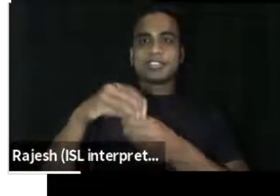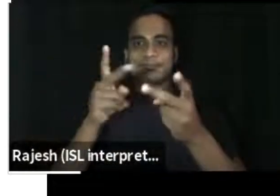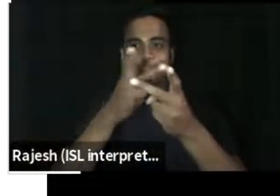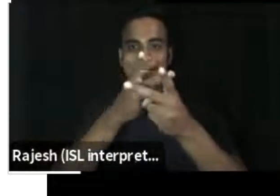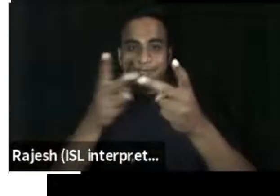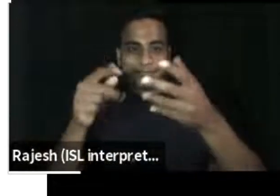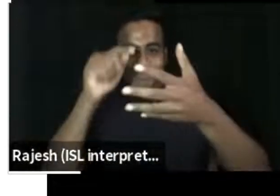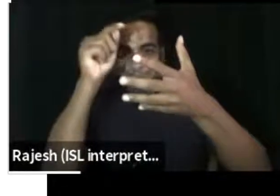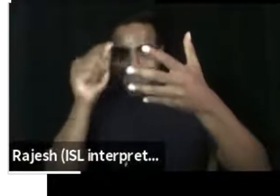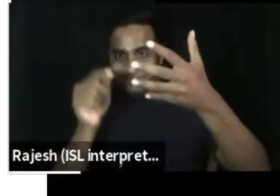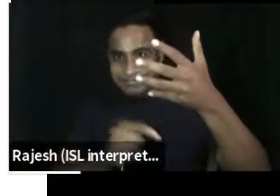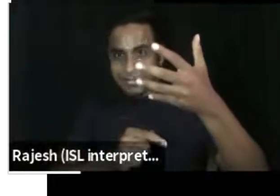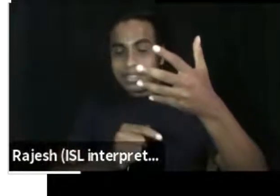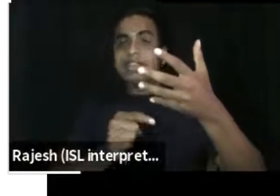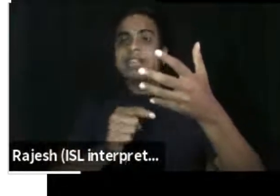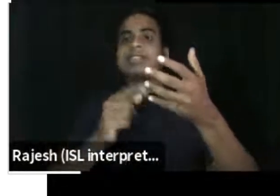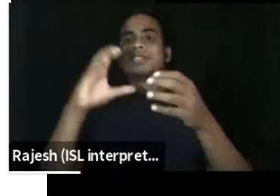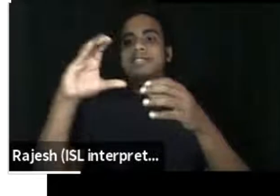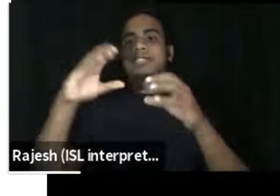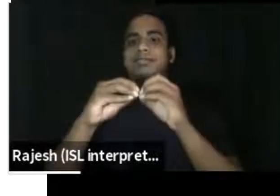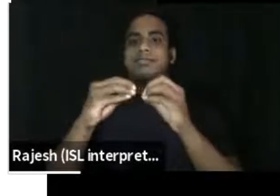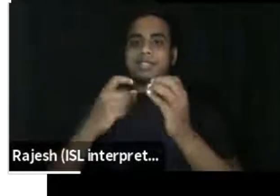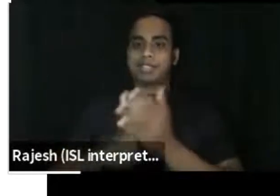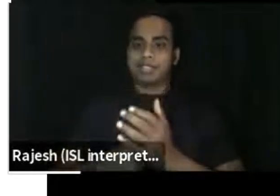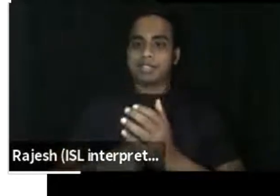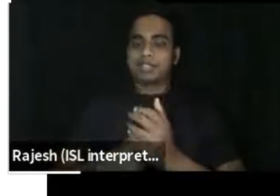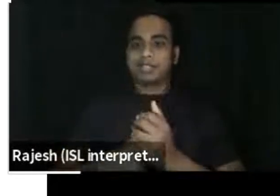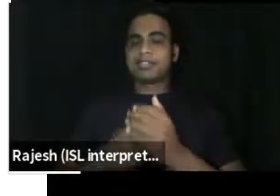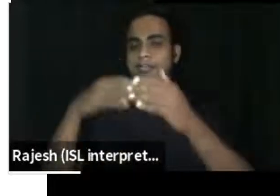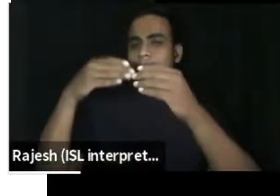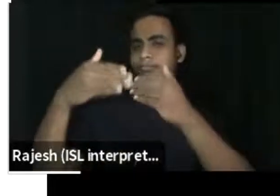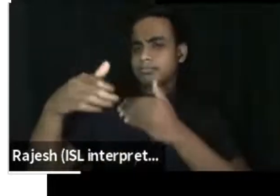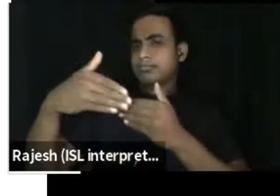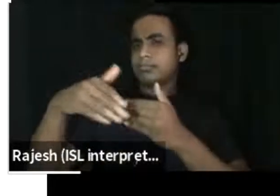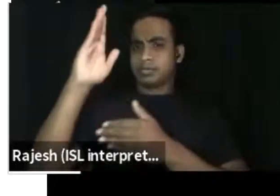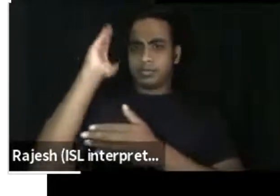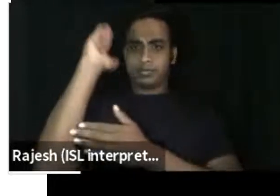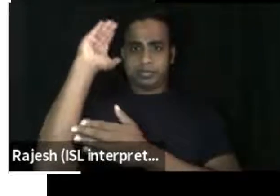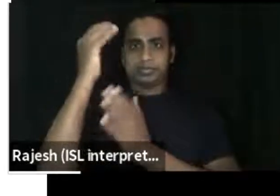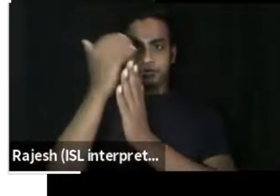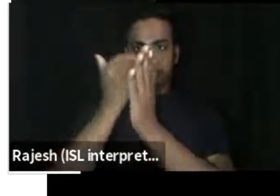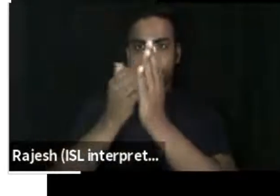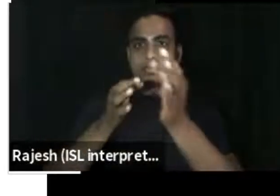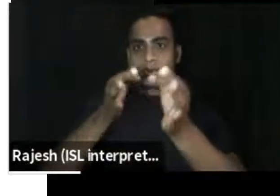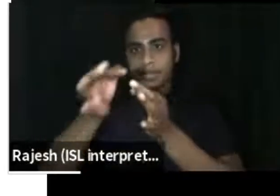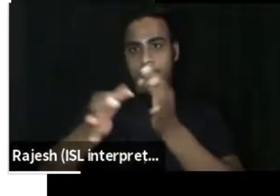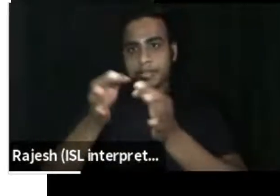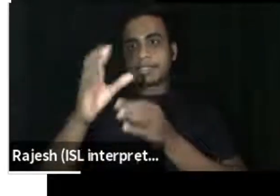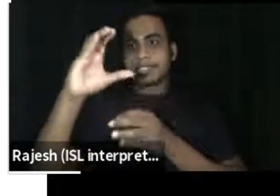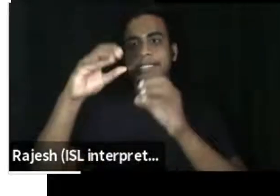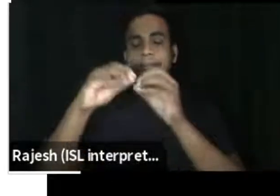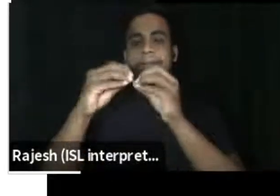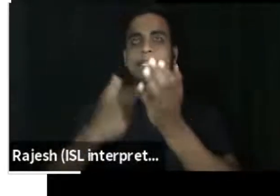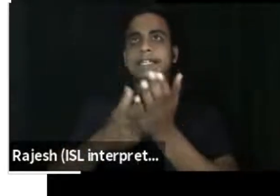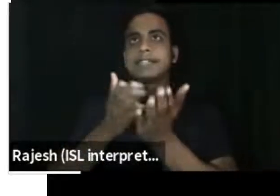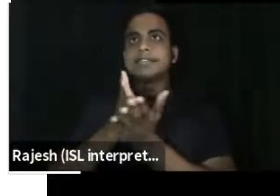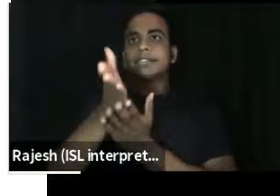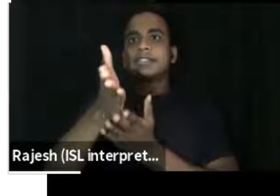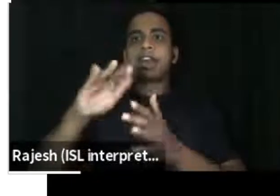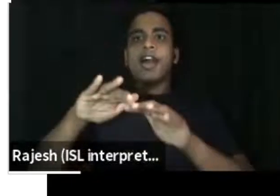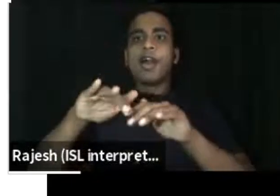with disabilities. We'll get into a little bit more into the CBR approach, because